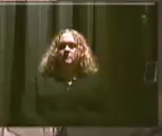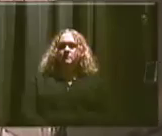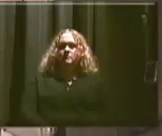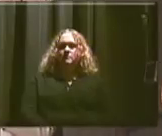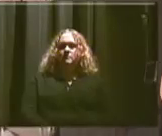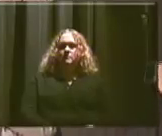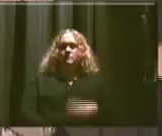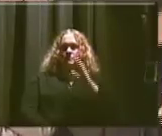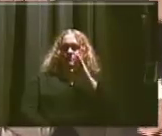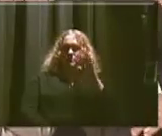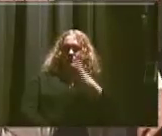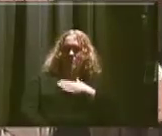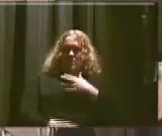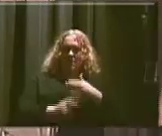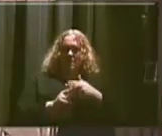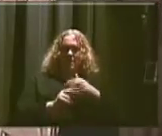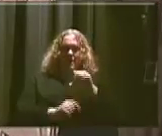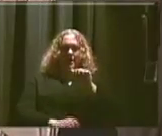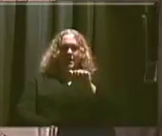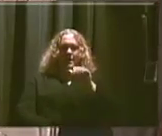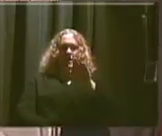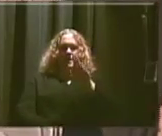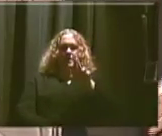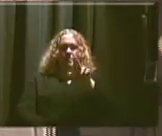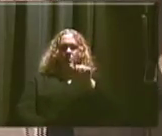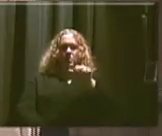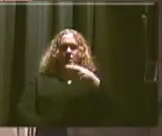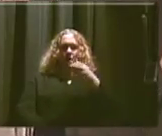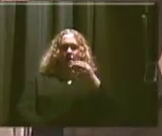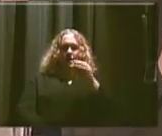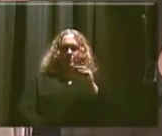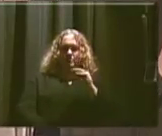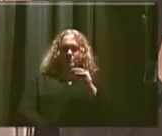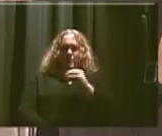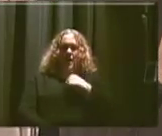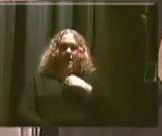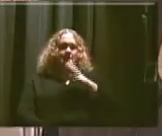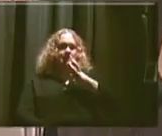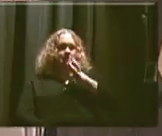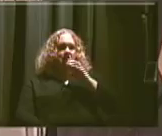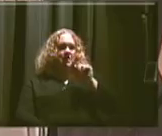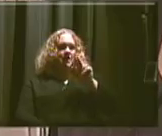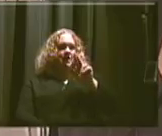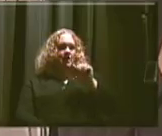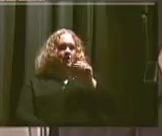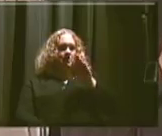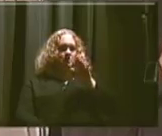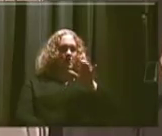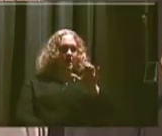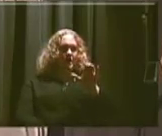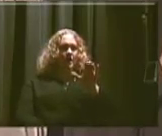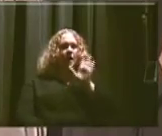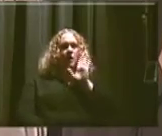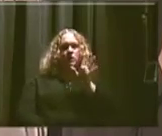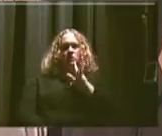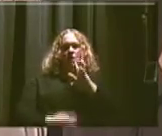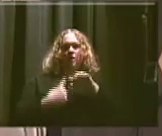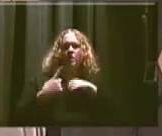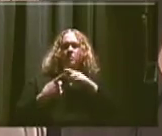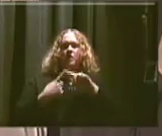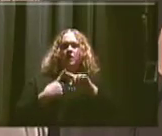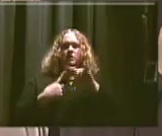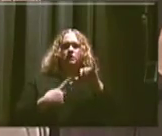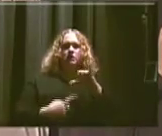Hello, my name is Ibrahim. I'm from Iraq. I speak Arabic. I will talk about